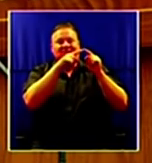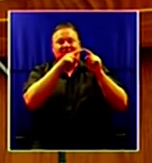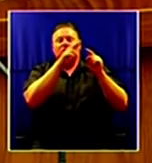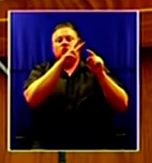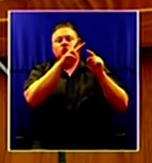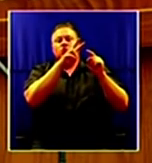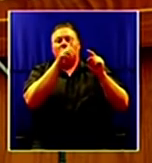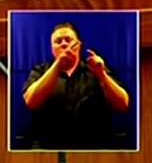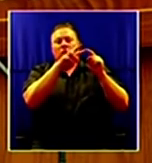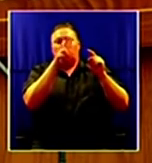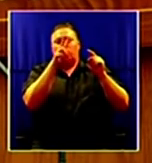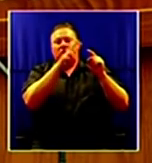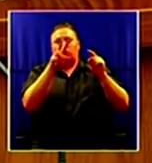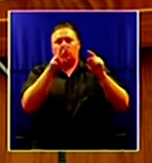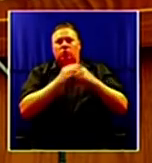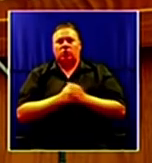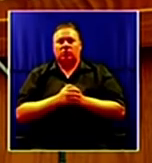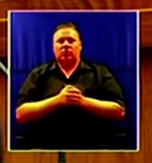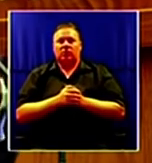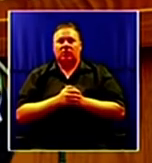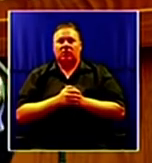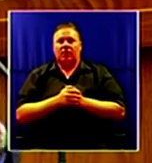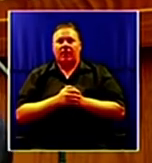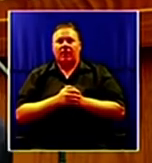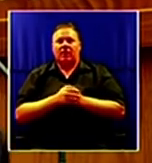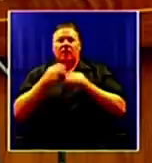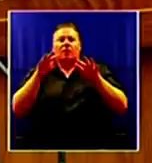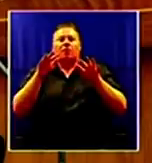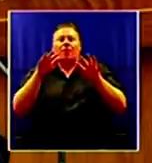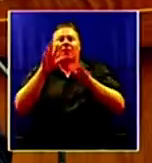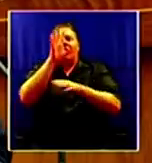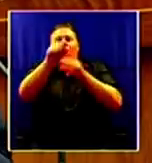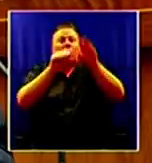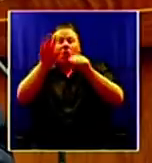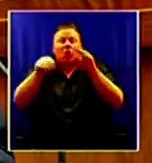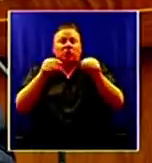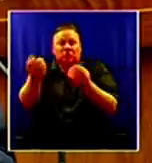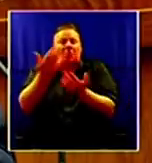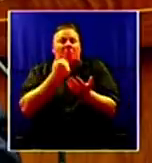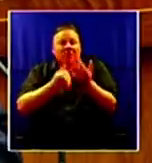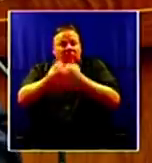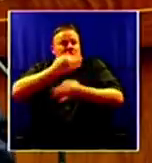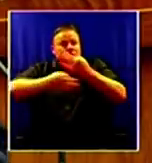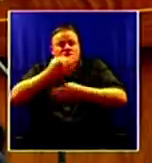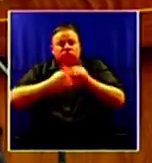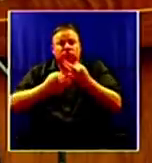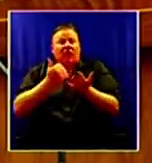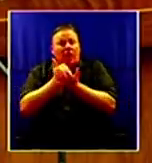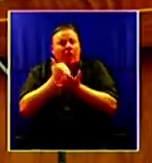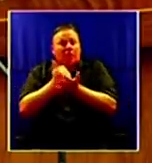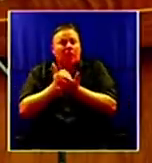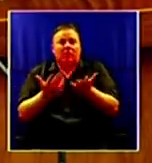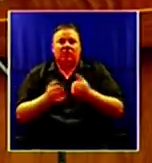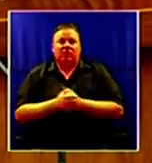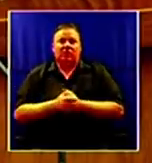23-24. I requested tips from the public to help in crafting this budget. Many tips